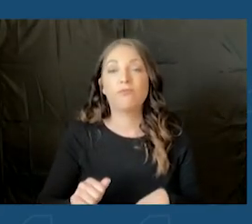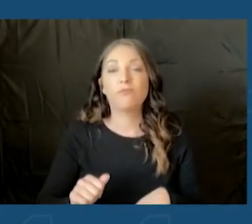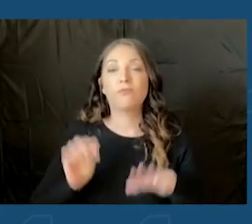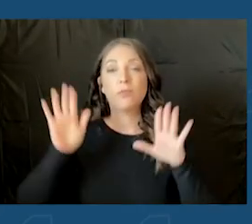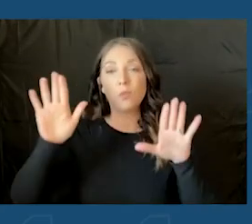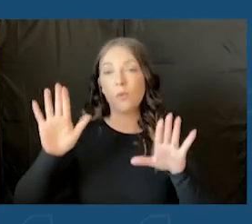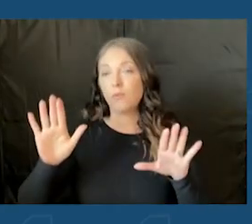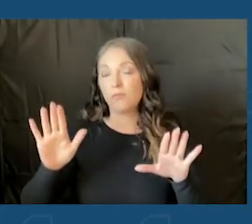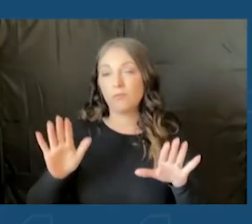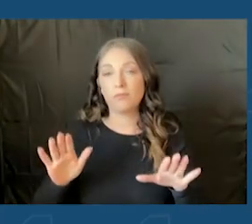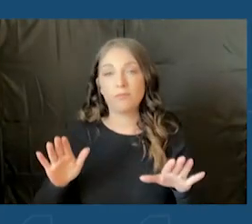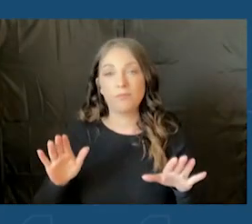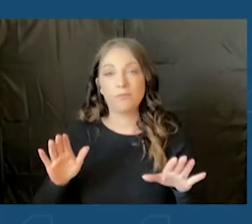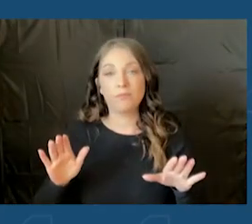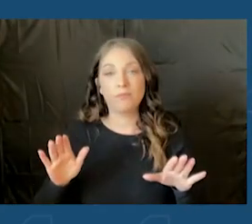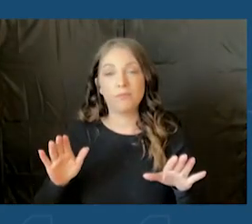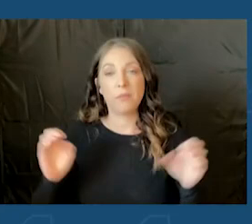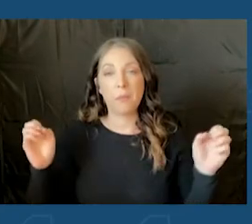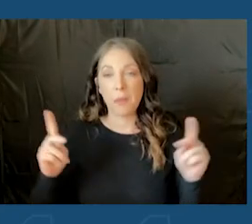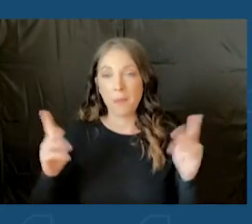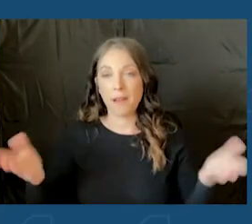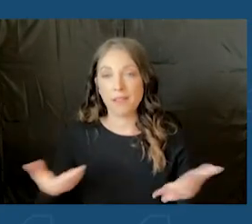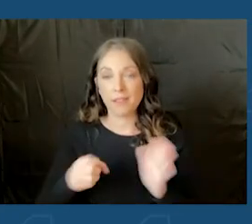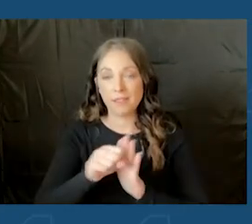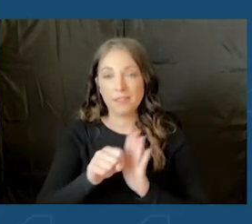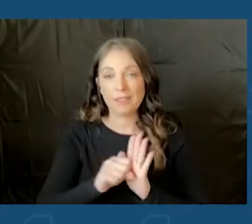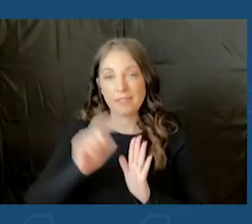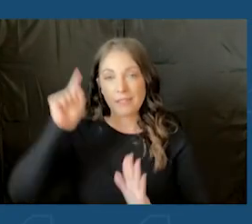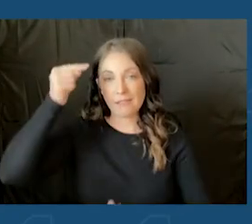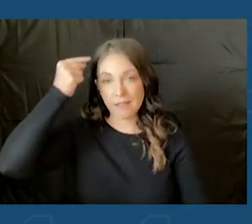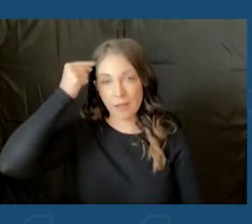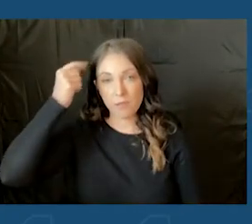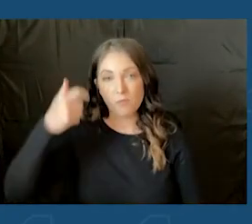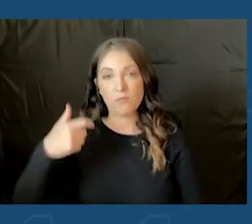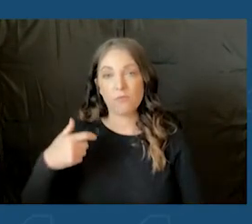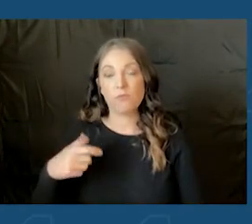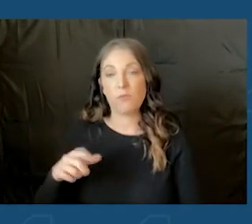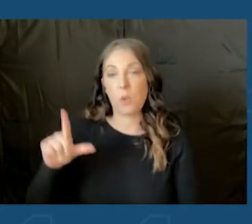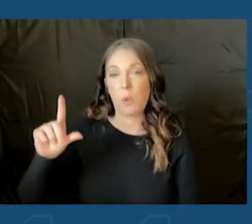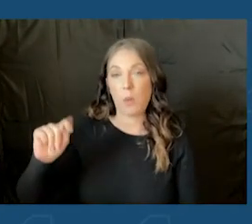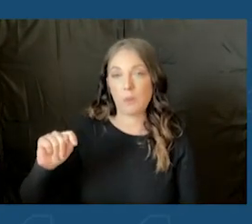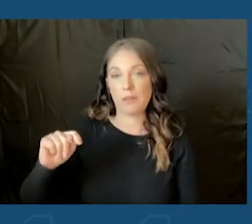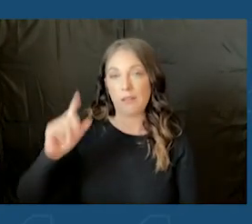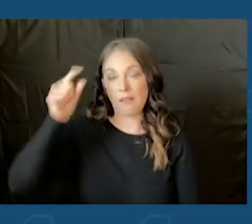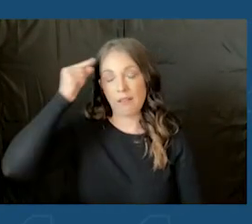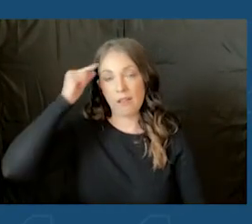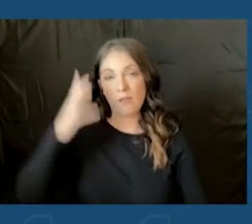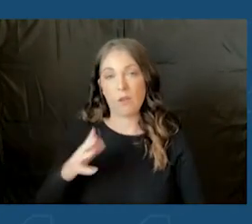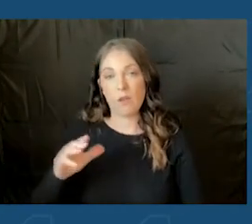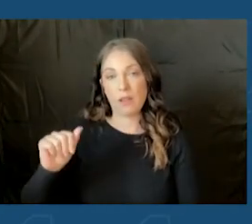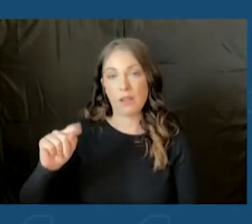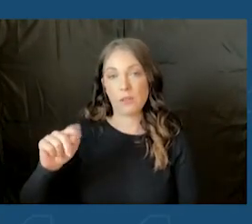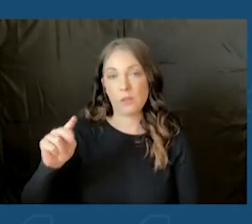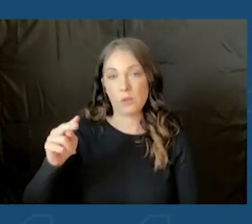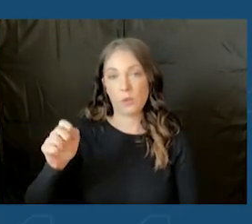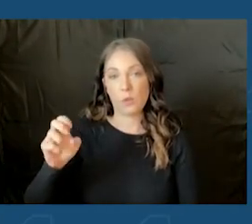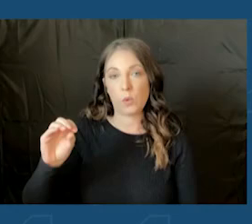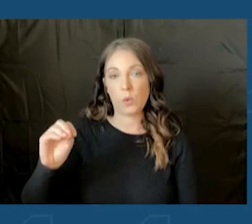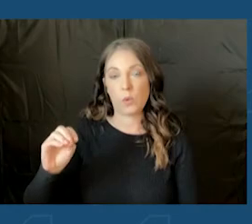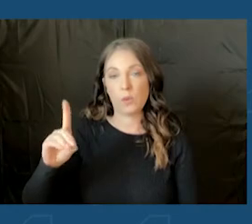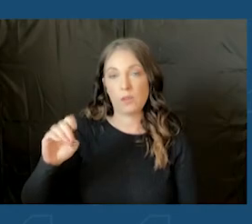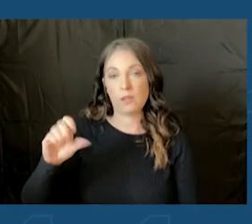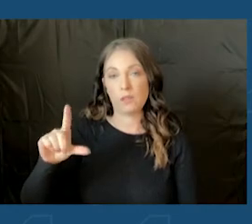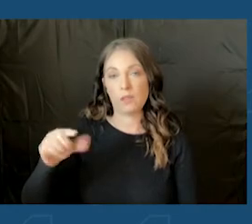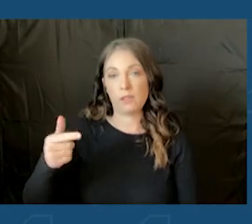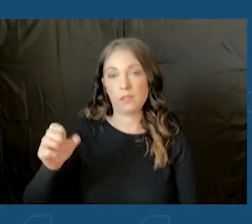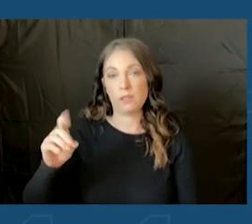here in our state capitol. I'm joined by Lieutenant Governor Antonio Delgado, also our Budget Director, Robert Mojica.